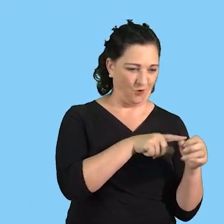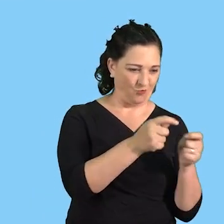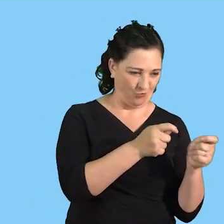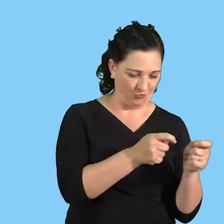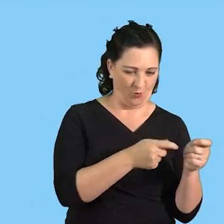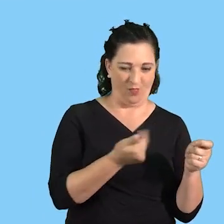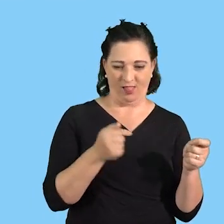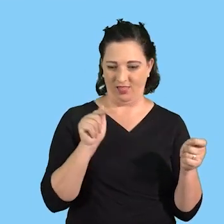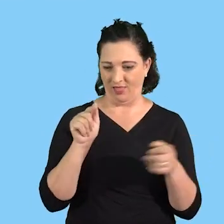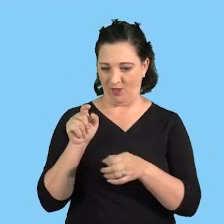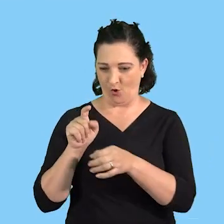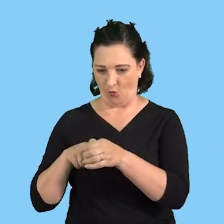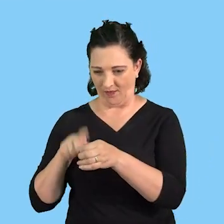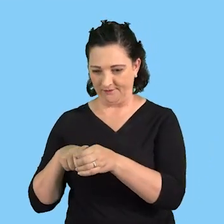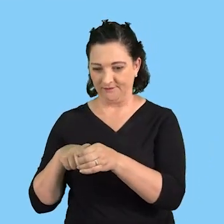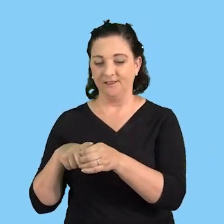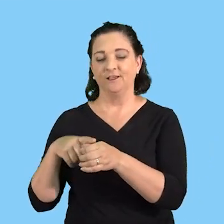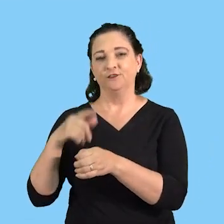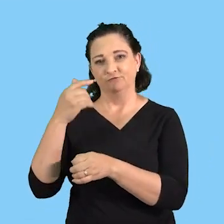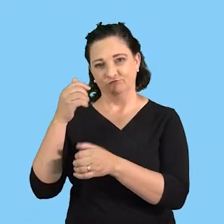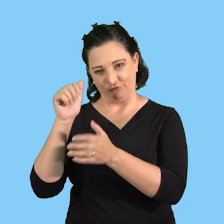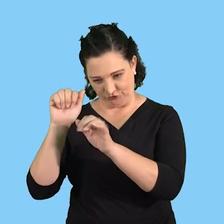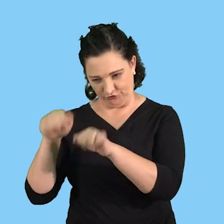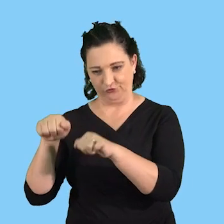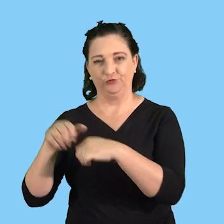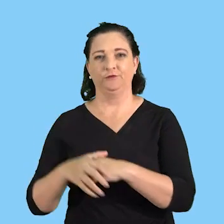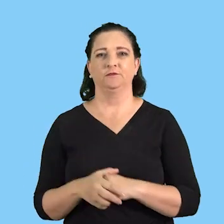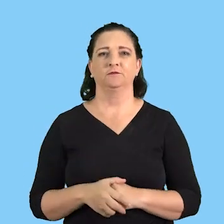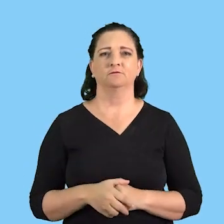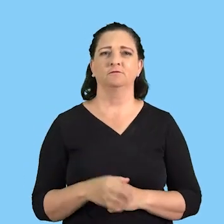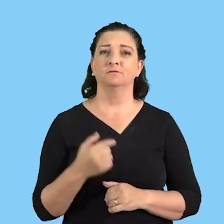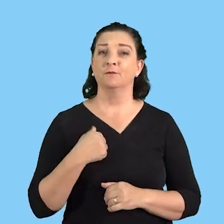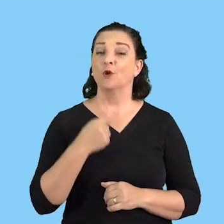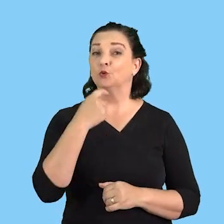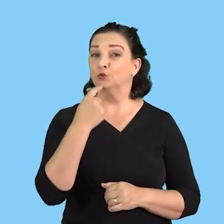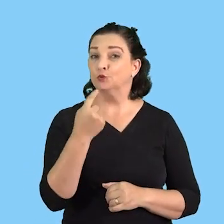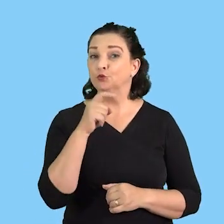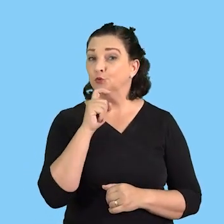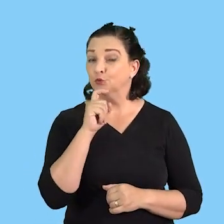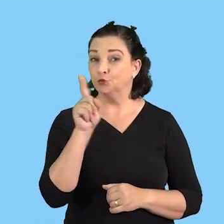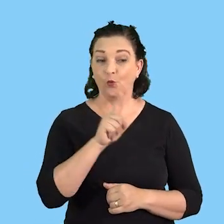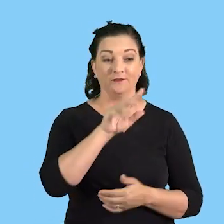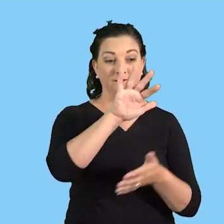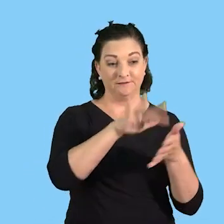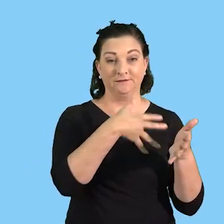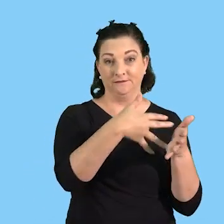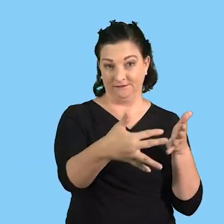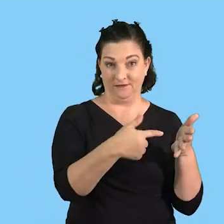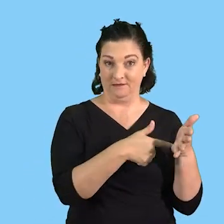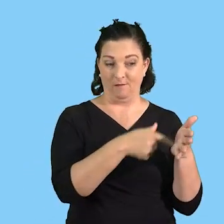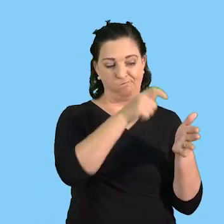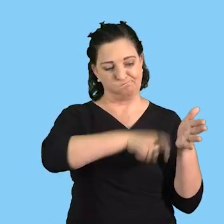quality assurance. Now, as you can see, I have used a table so that my differences are clear.